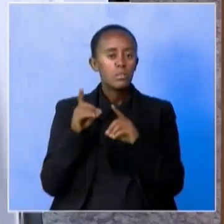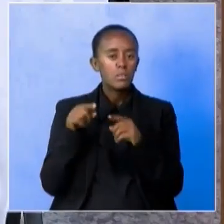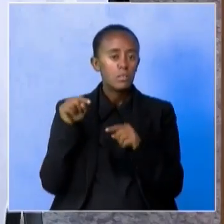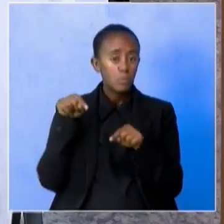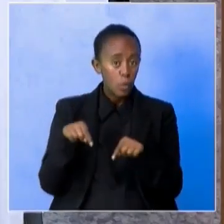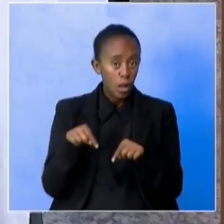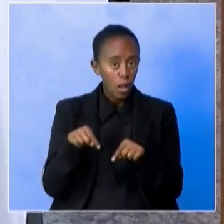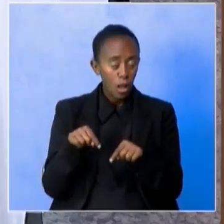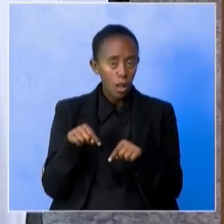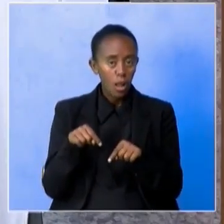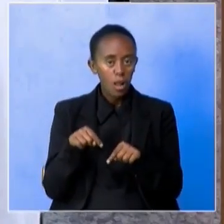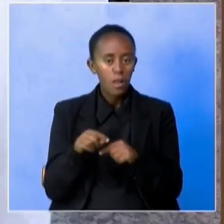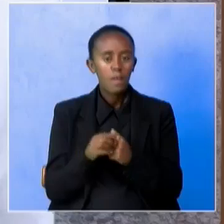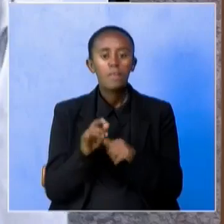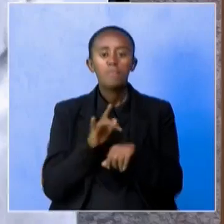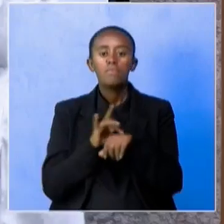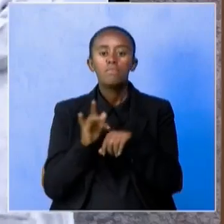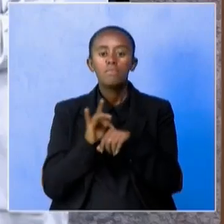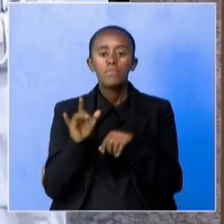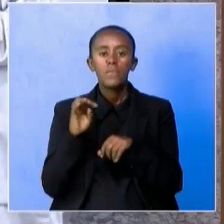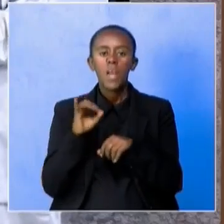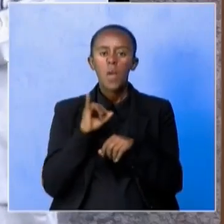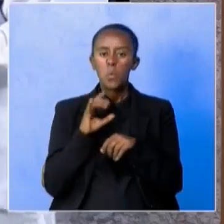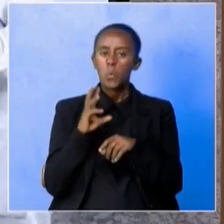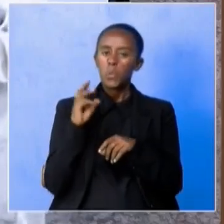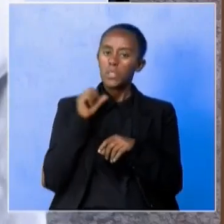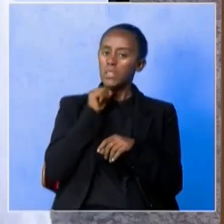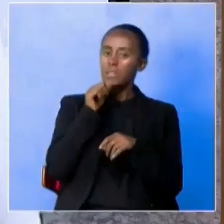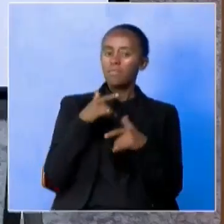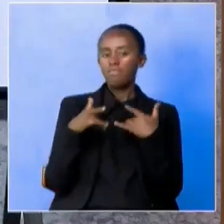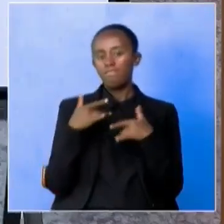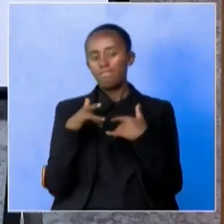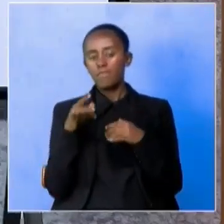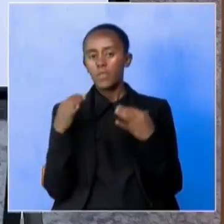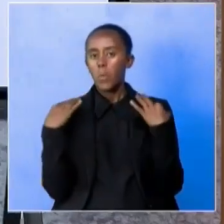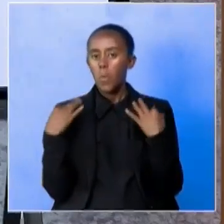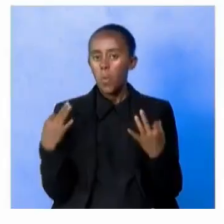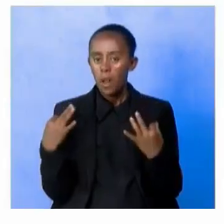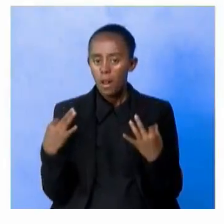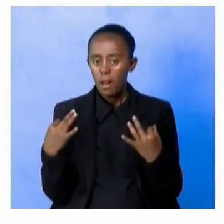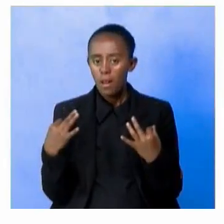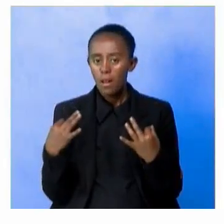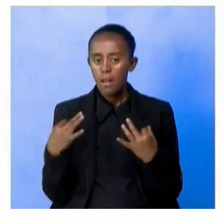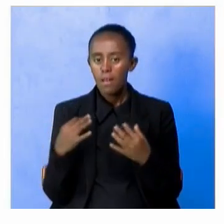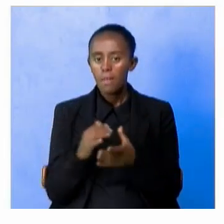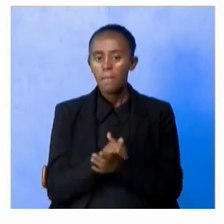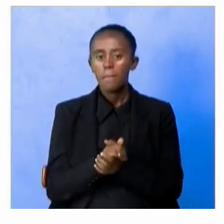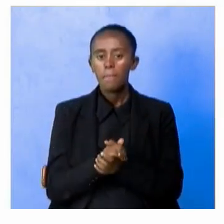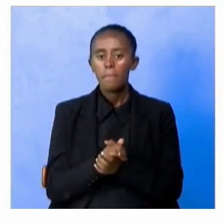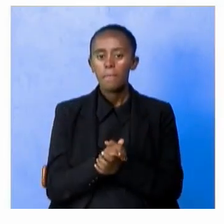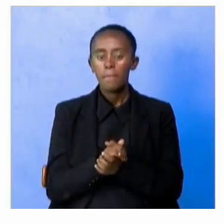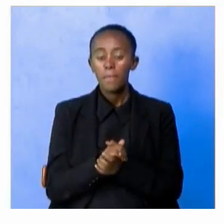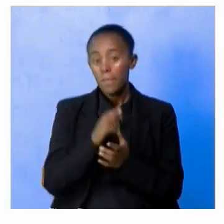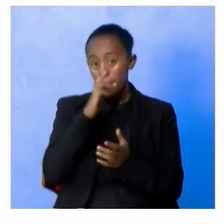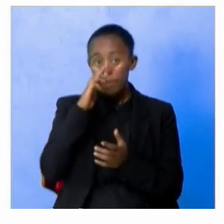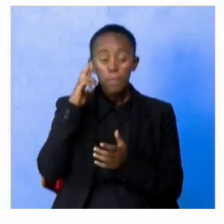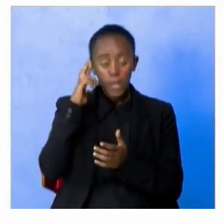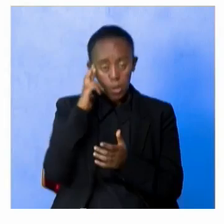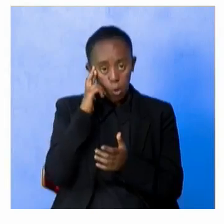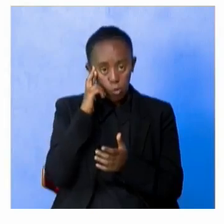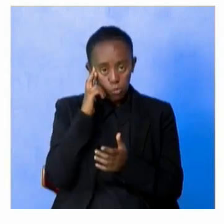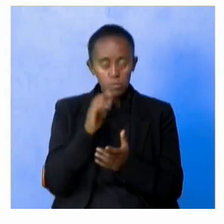And then what comes after is I wasn't feeling well. I did not go to school today. Why?